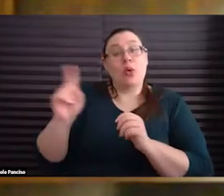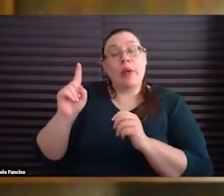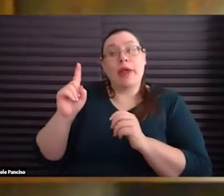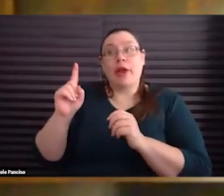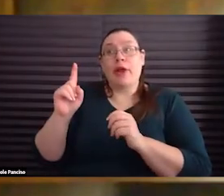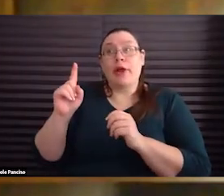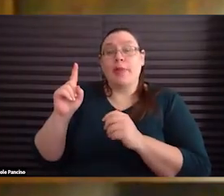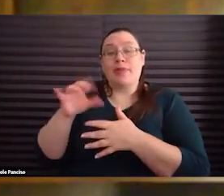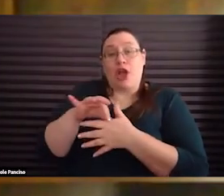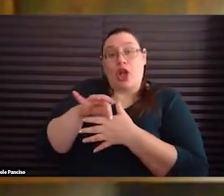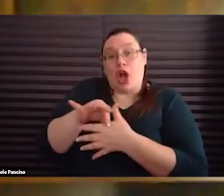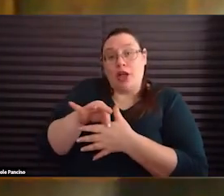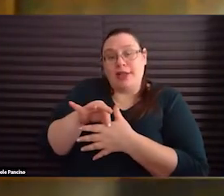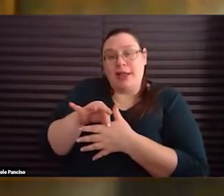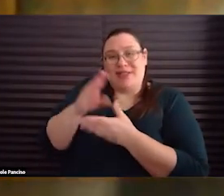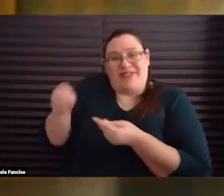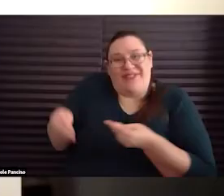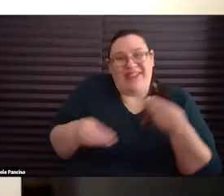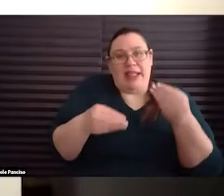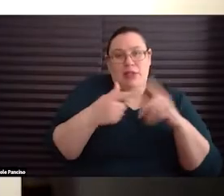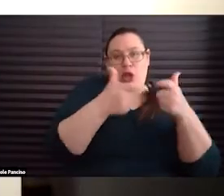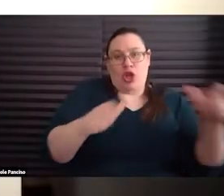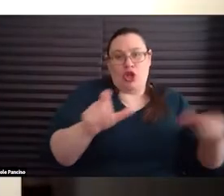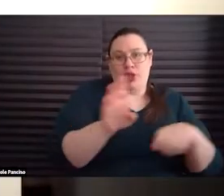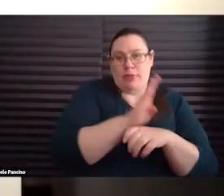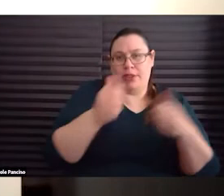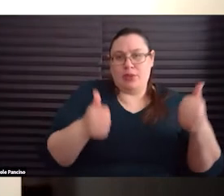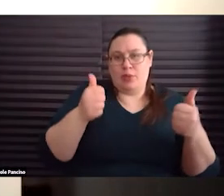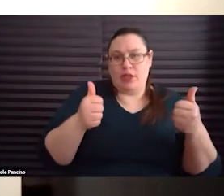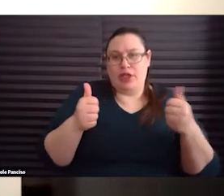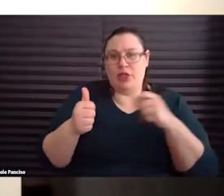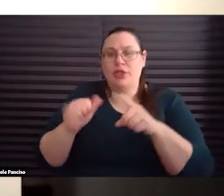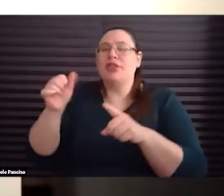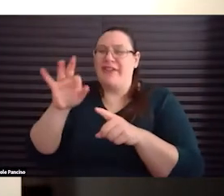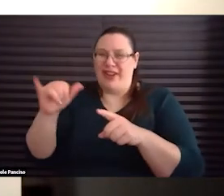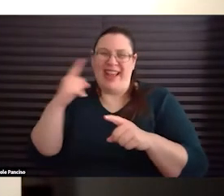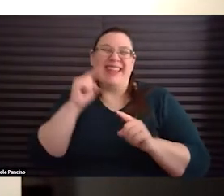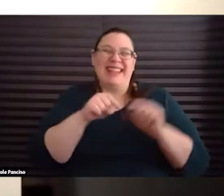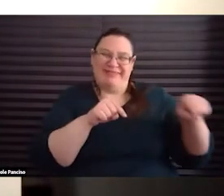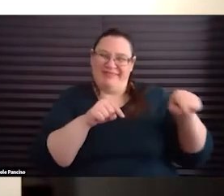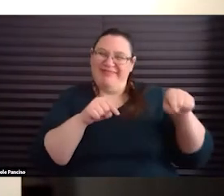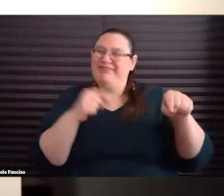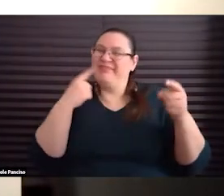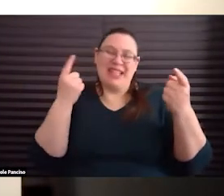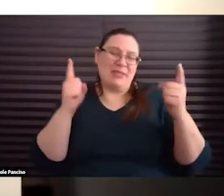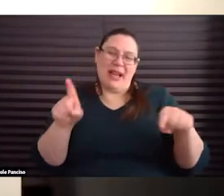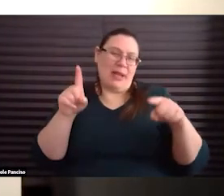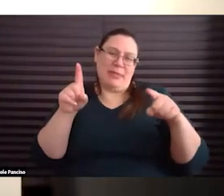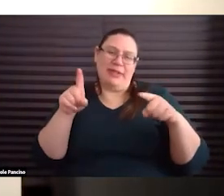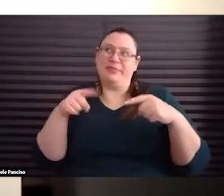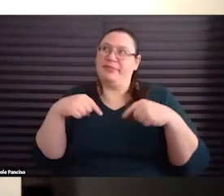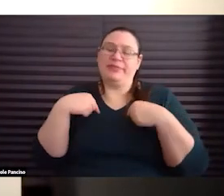a feeder into a larger business? I think it's the latter, and it's been going on. In